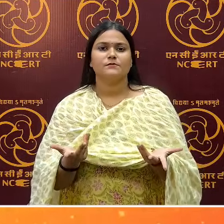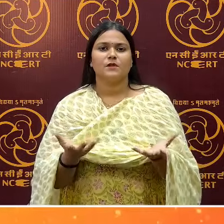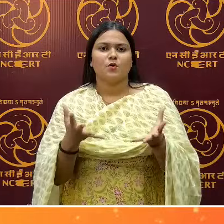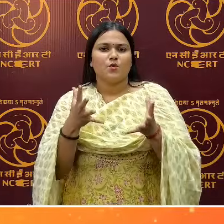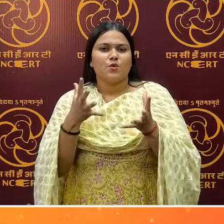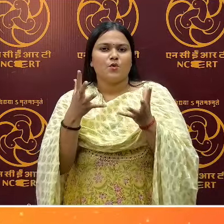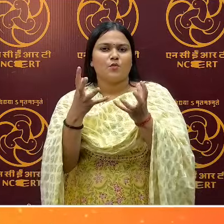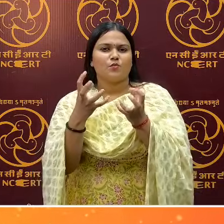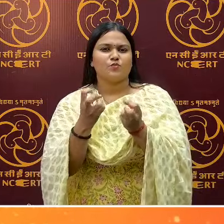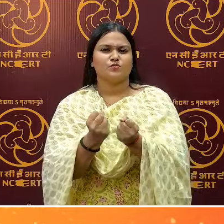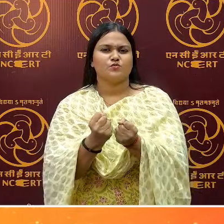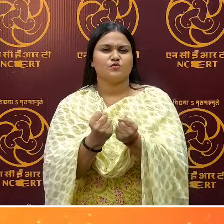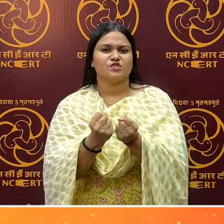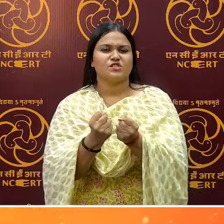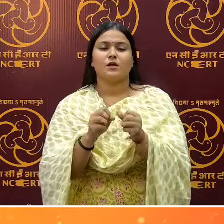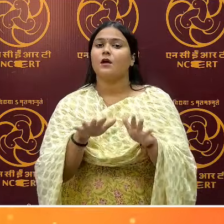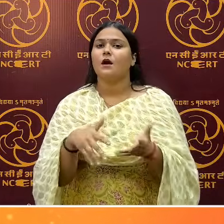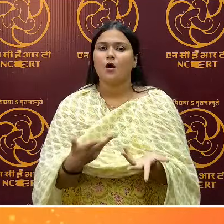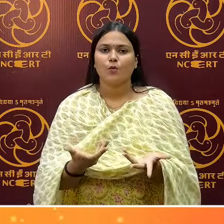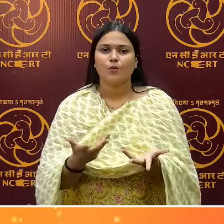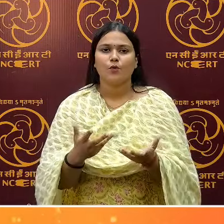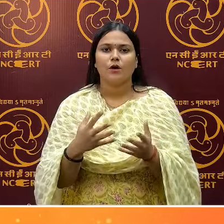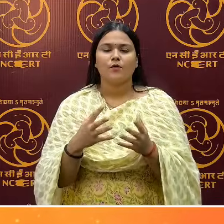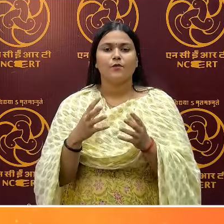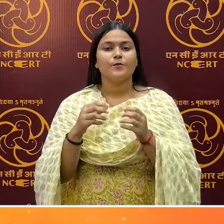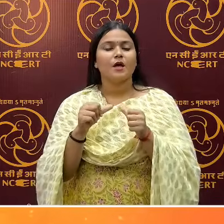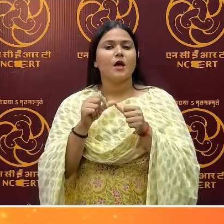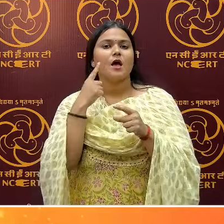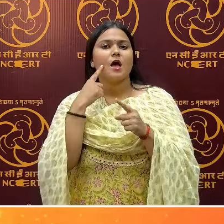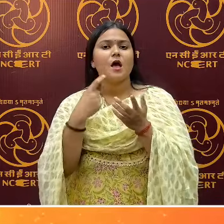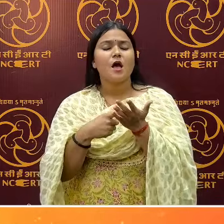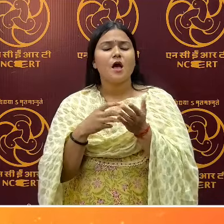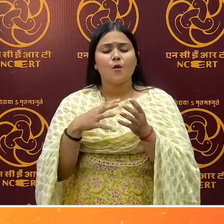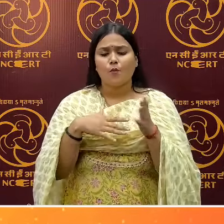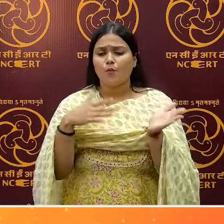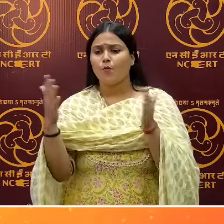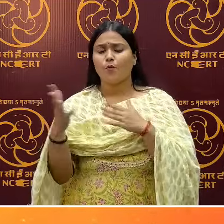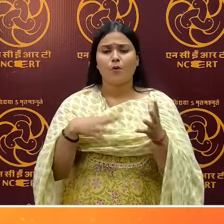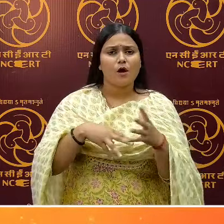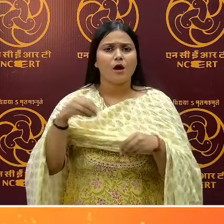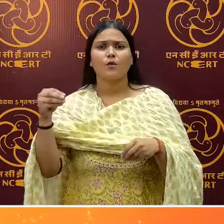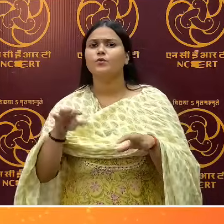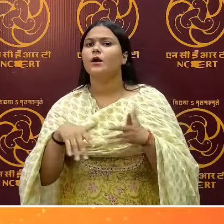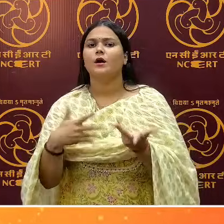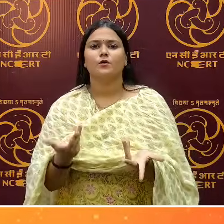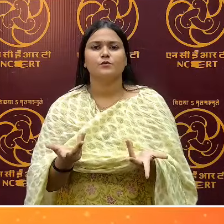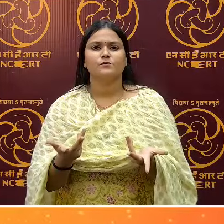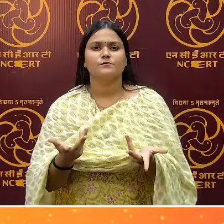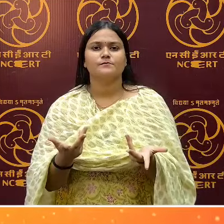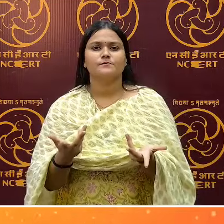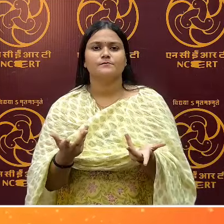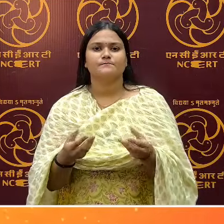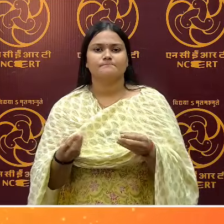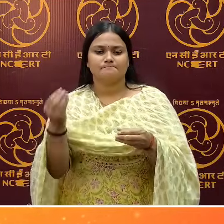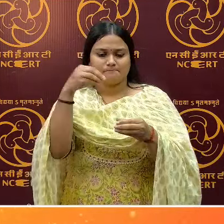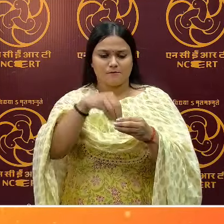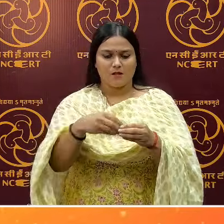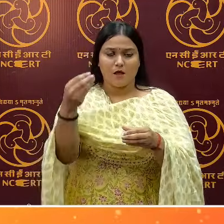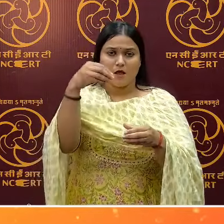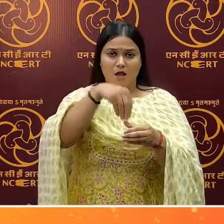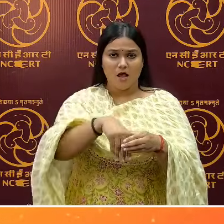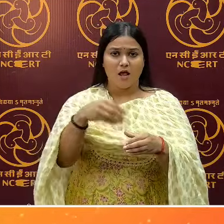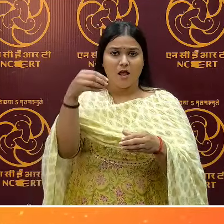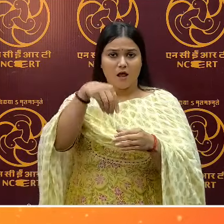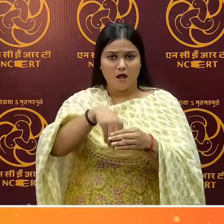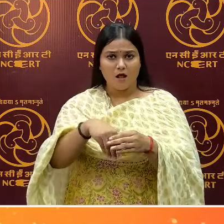well. So how can we remove air? True. So we can put some objects into it, so that as the object